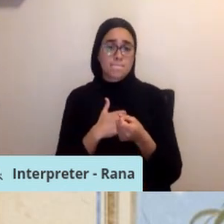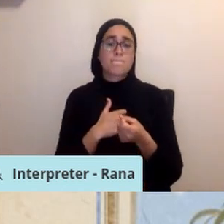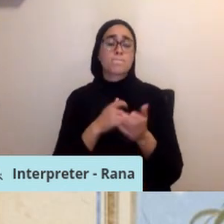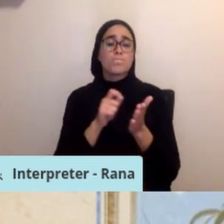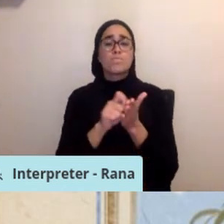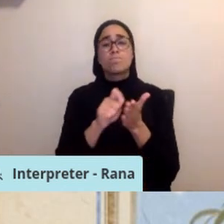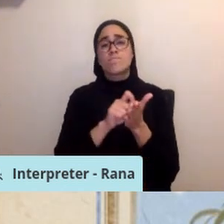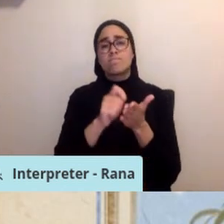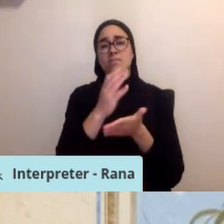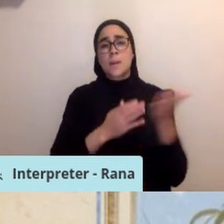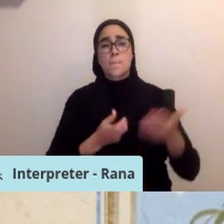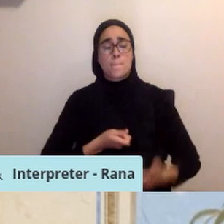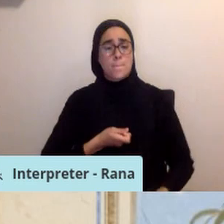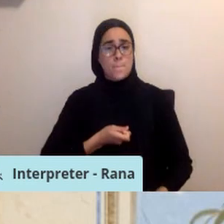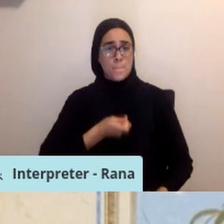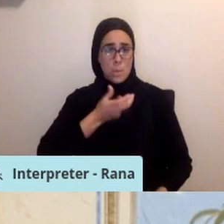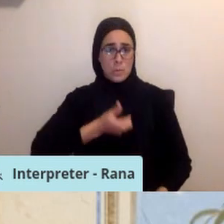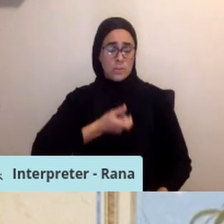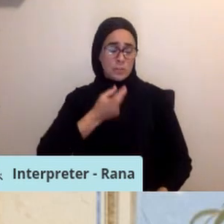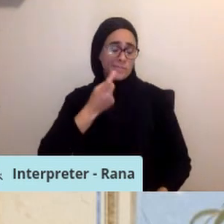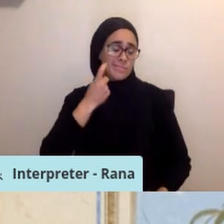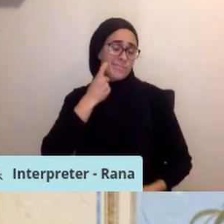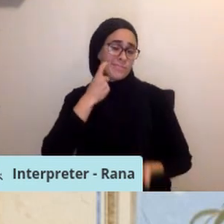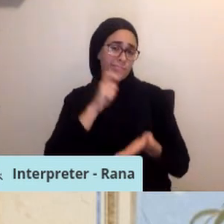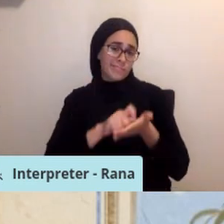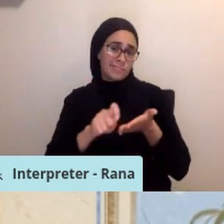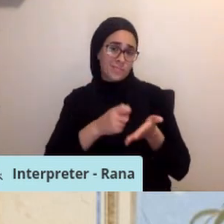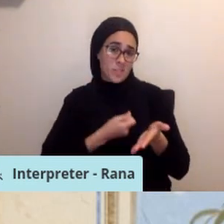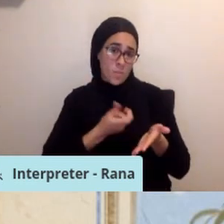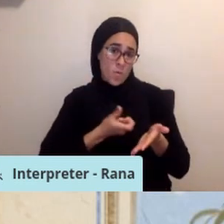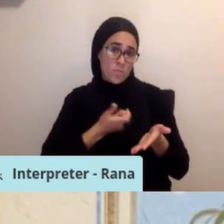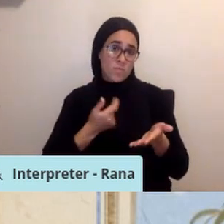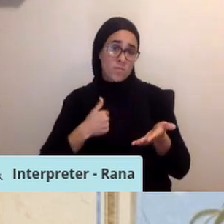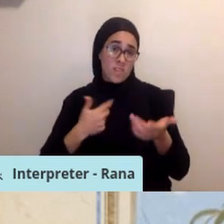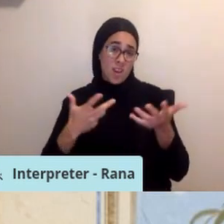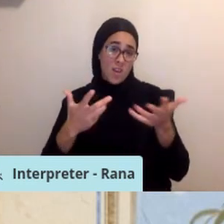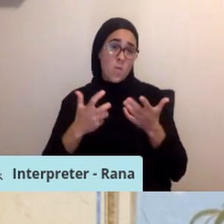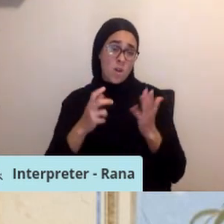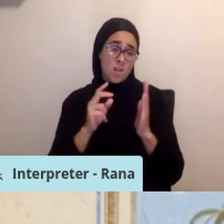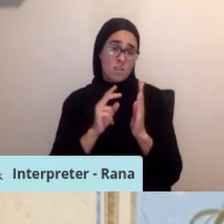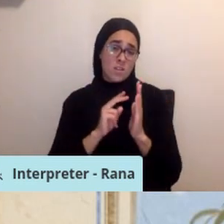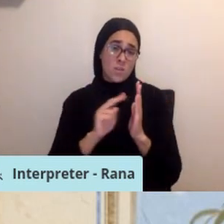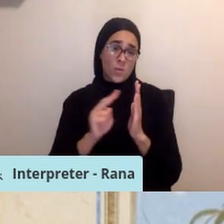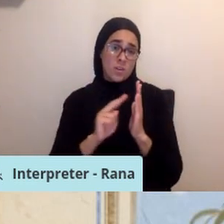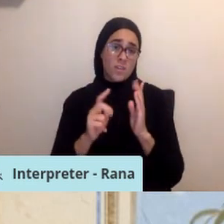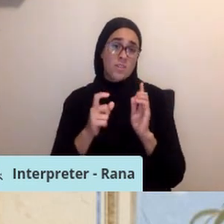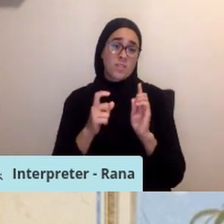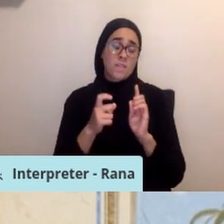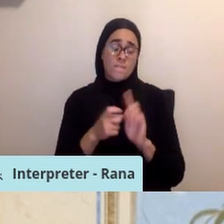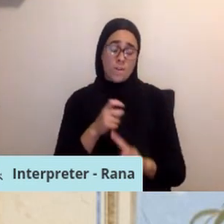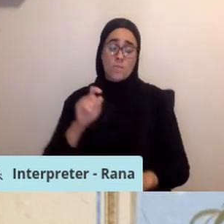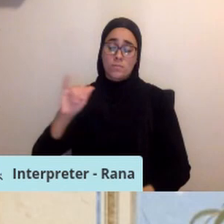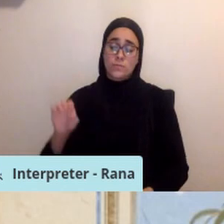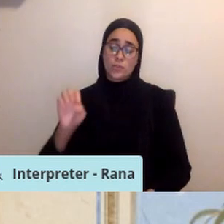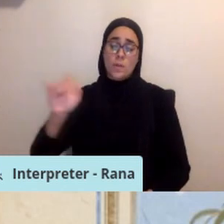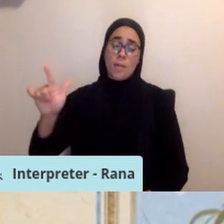poetry recently, and I wanted to read from Jamal's voice an excerpt from a poem